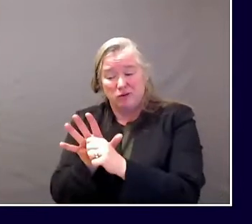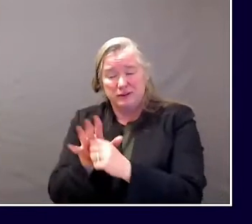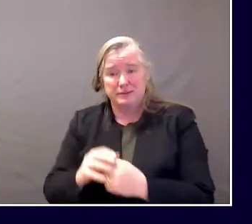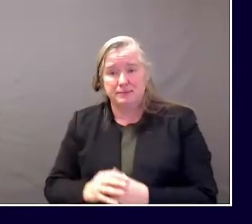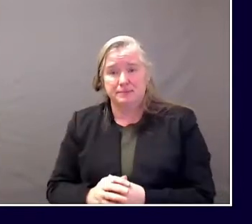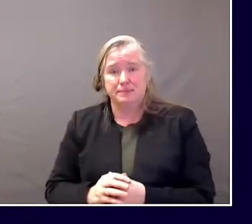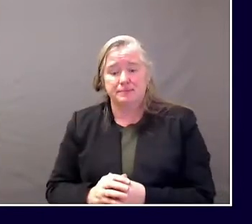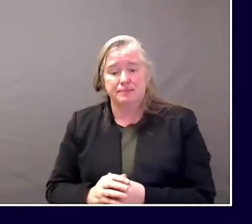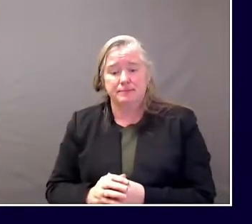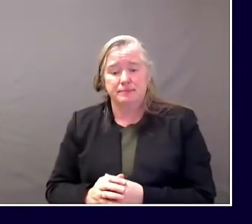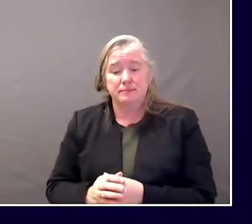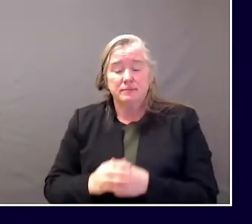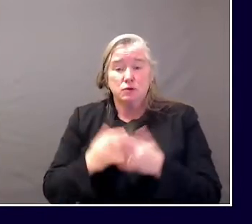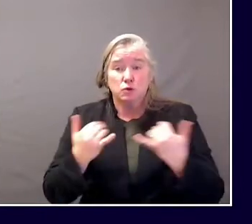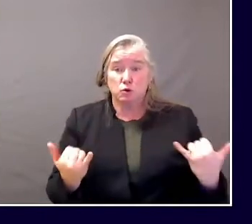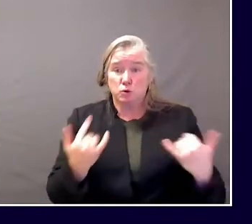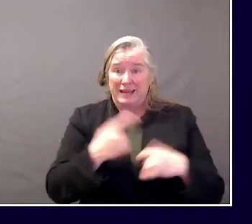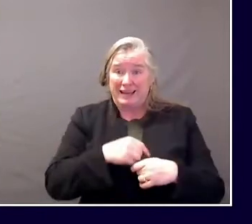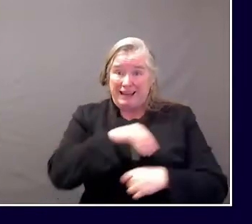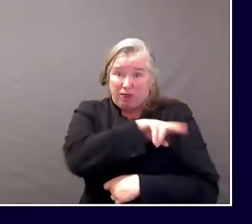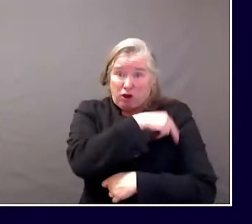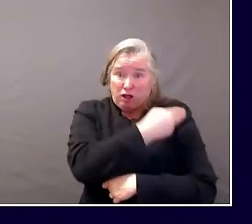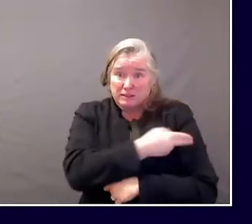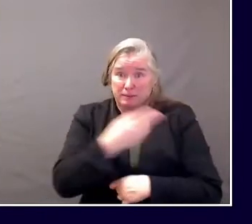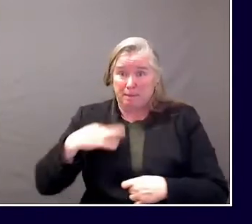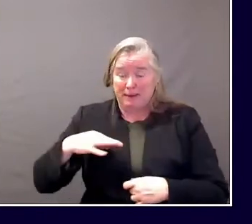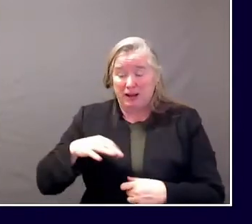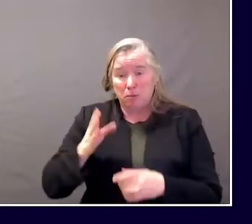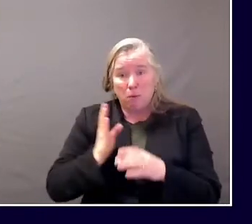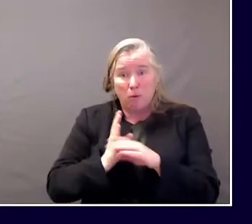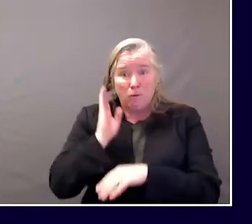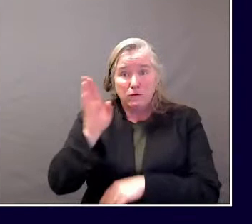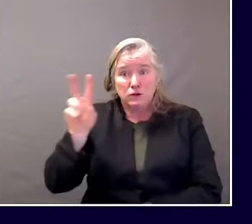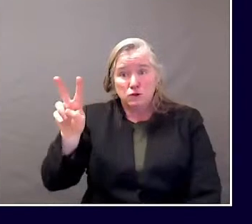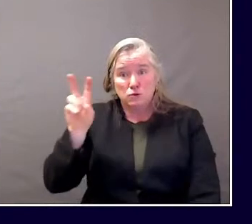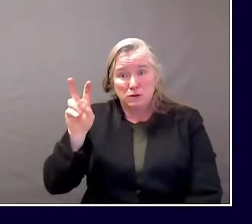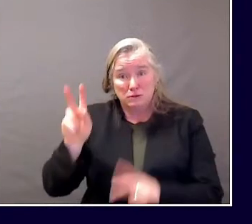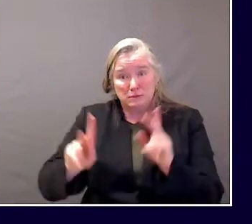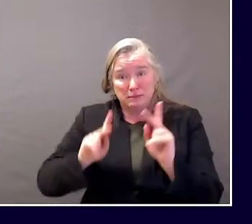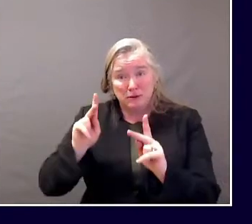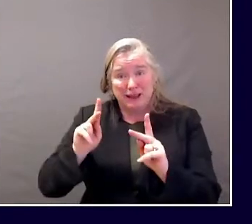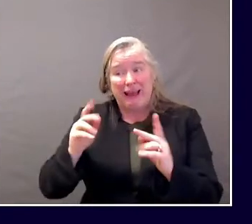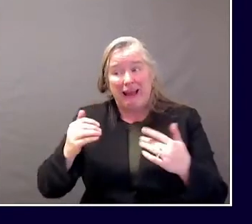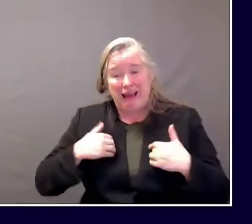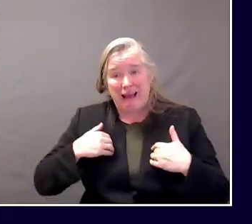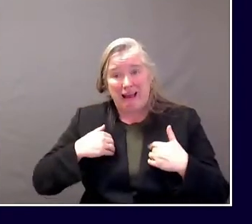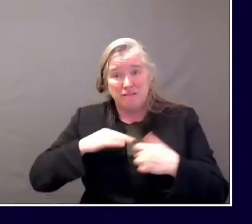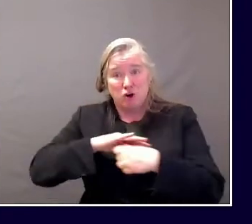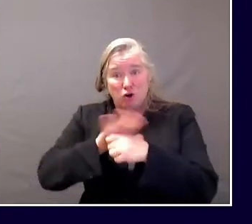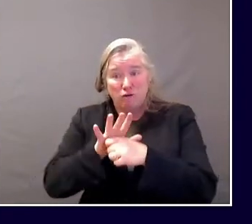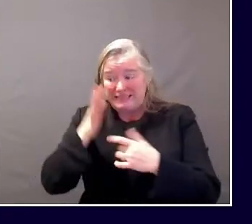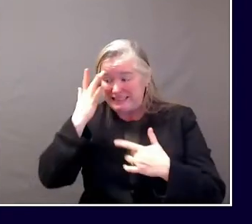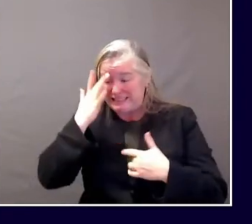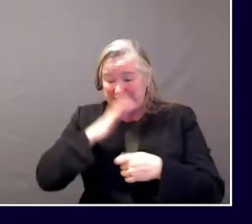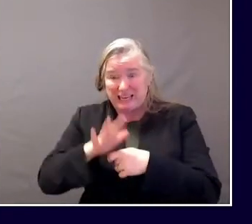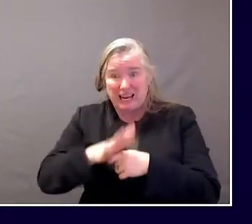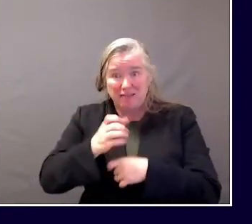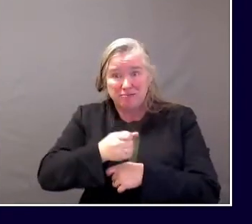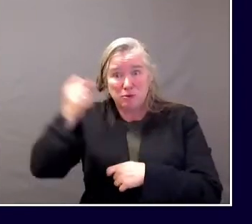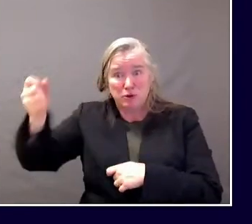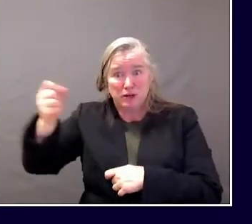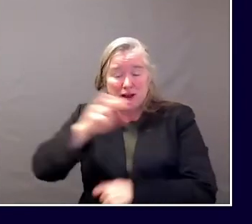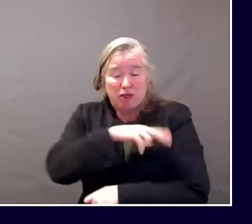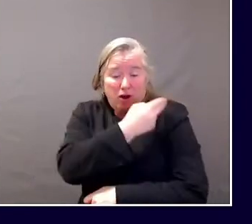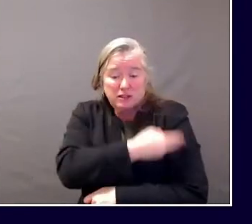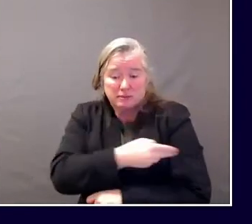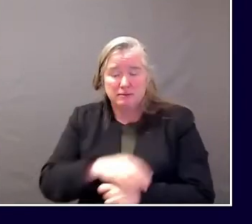200 people in a hospital right now who are sick with COVID-19. There are over 50 who are in a critical